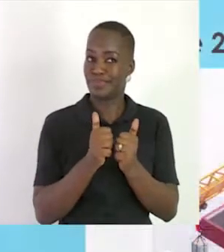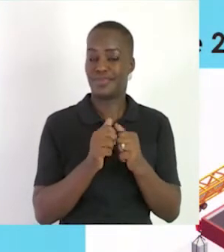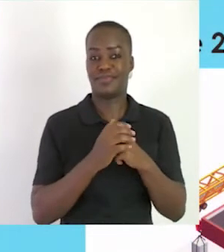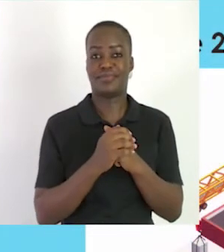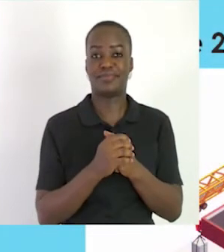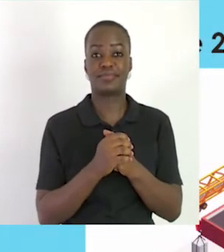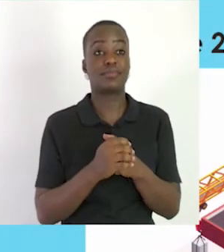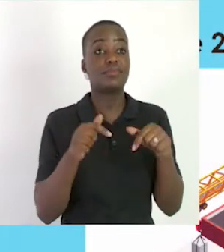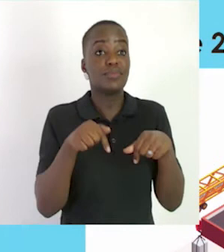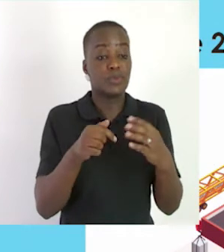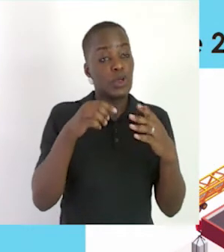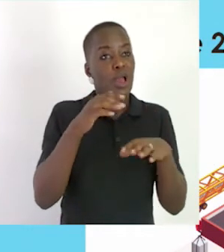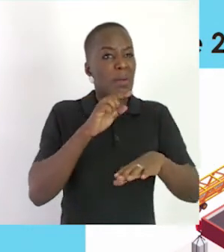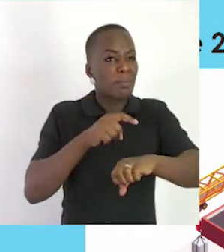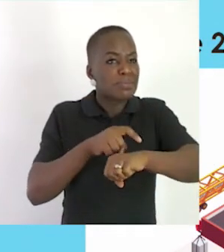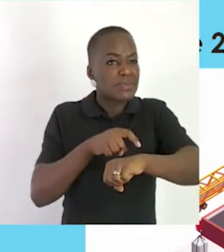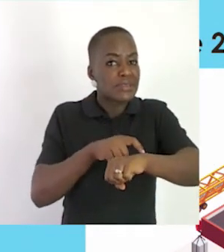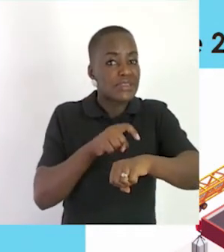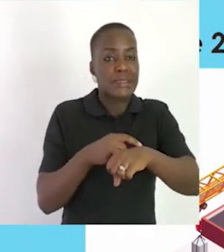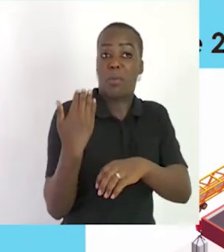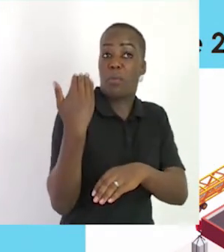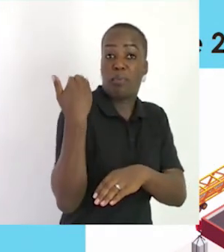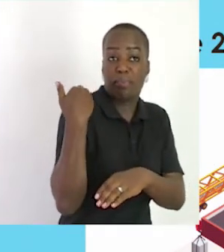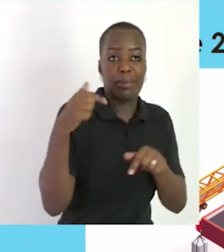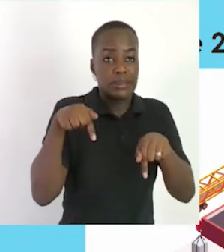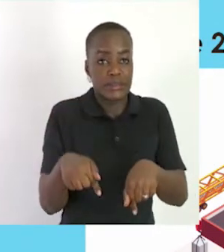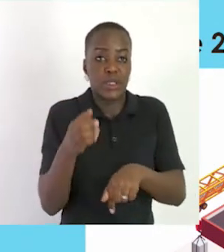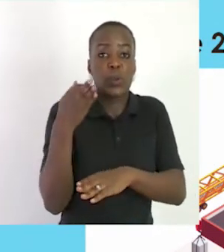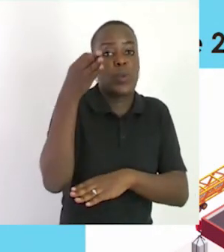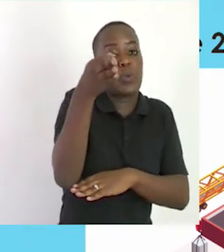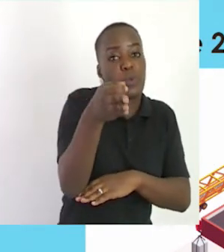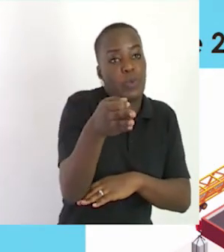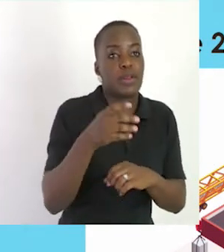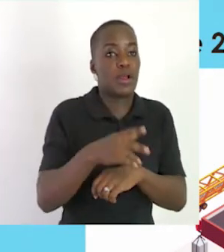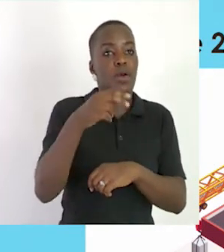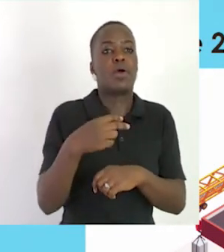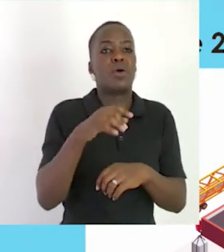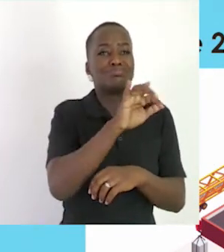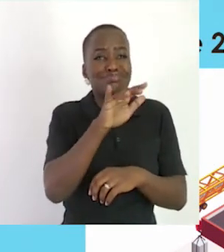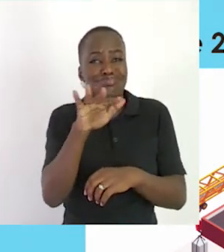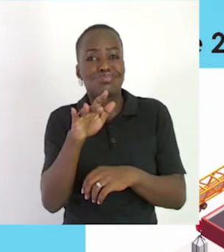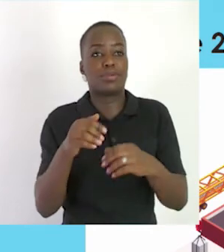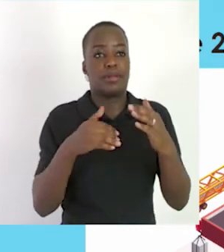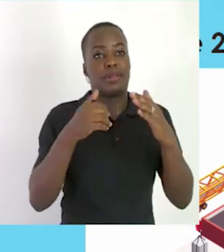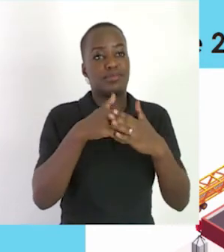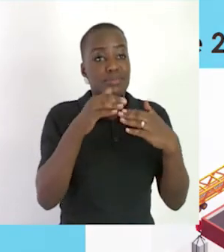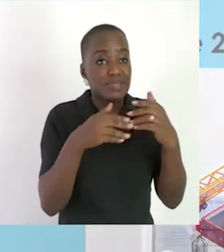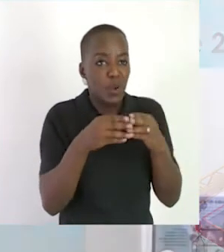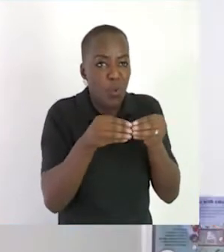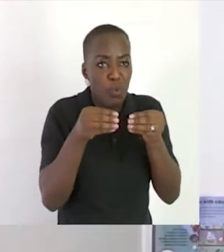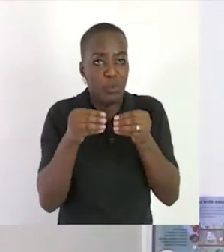done. Today's topic is tenses, phonics, and building up